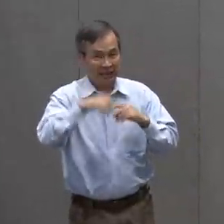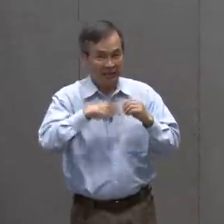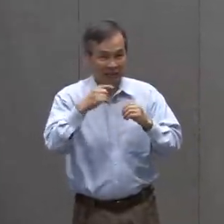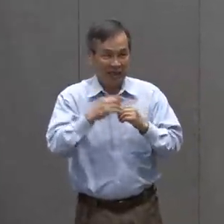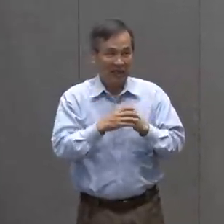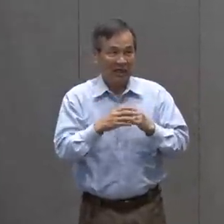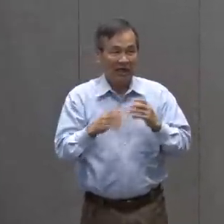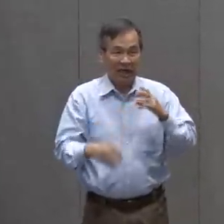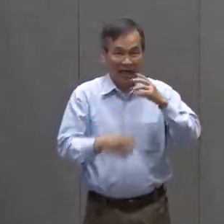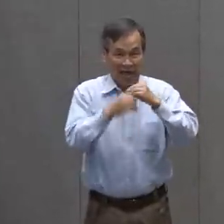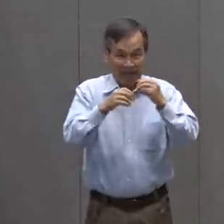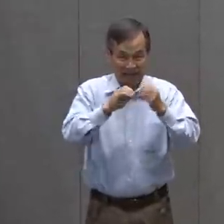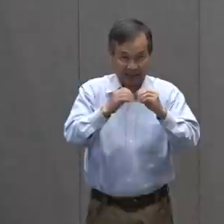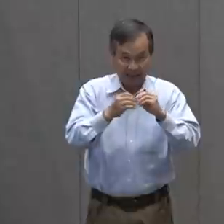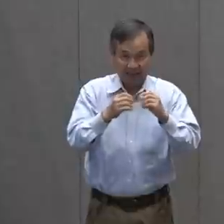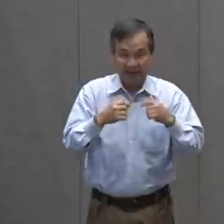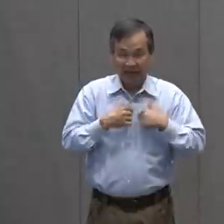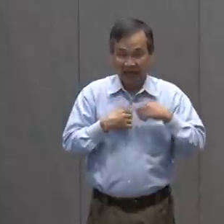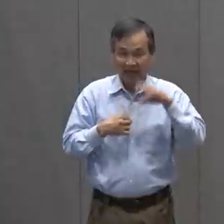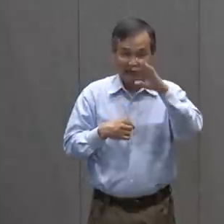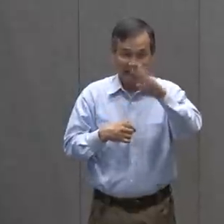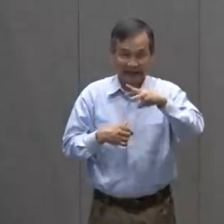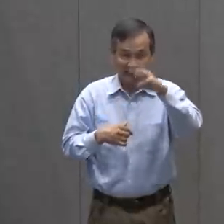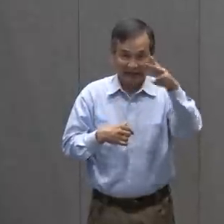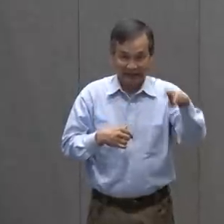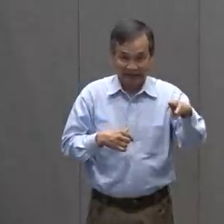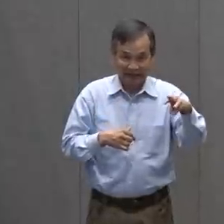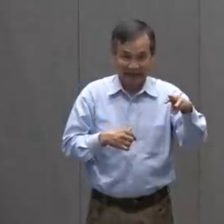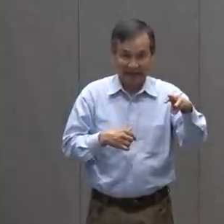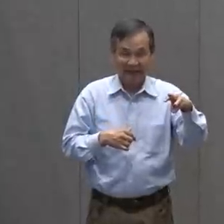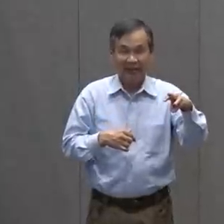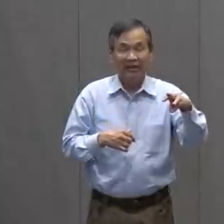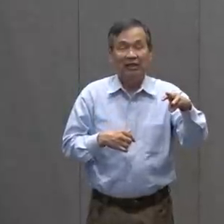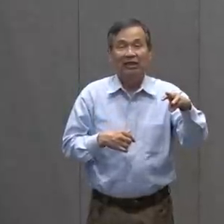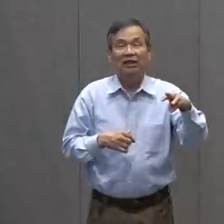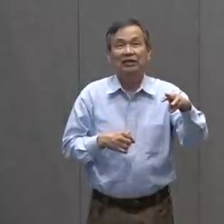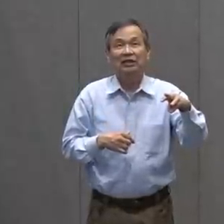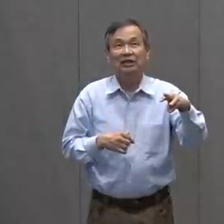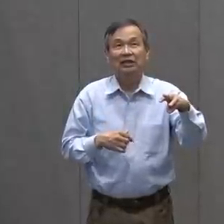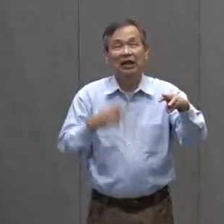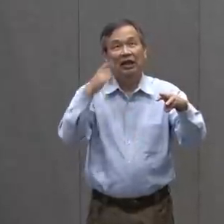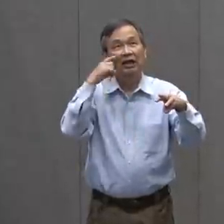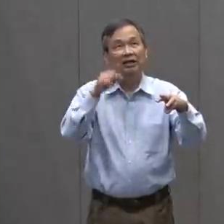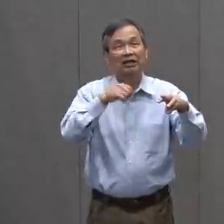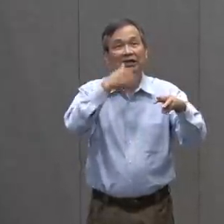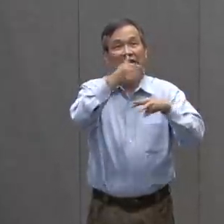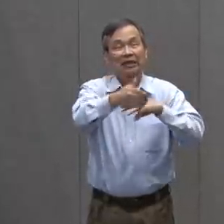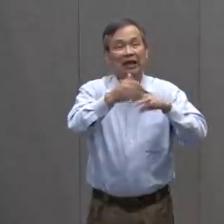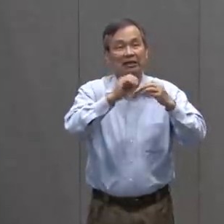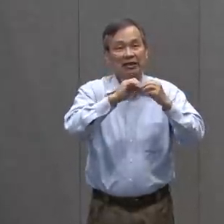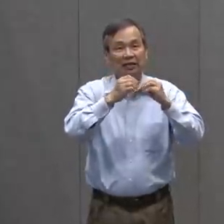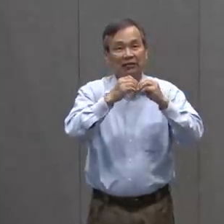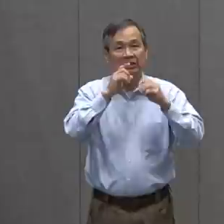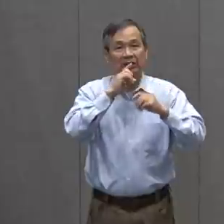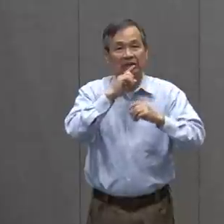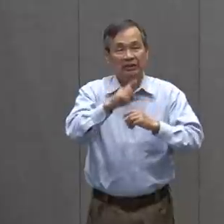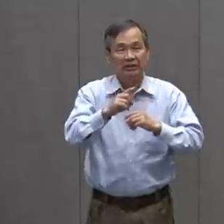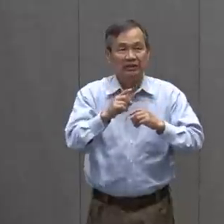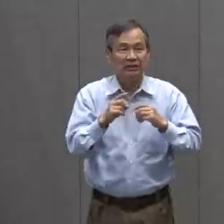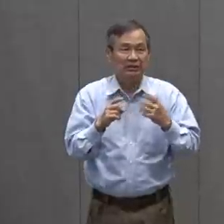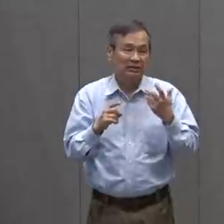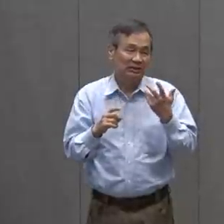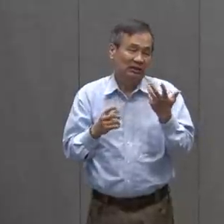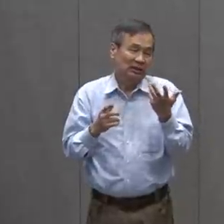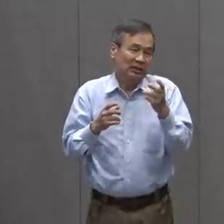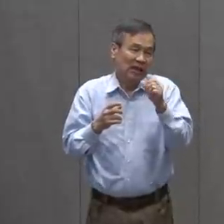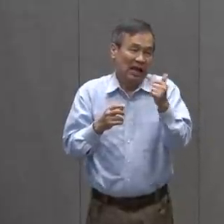two numbers. So if I had a 66, I know that my next landmark number or friendly number would be a number that's a multiple